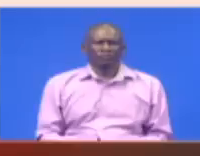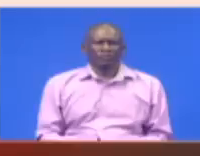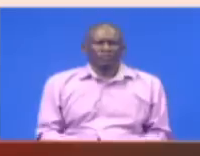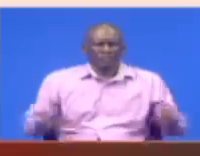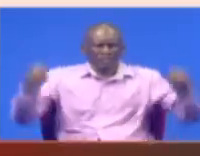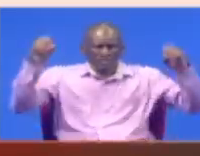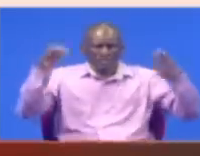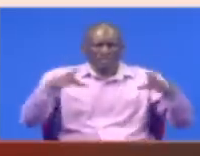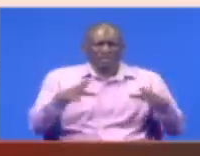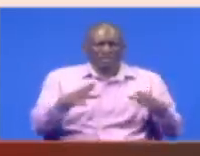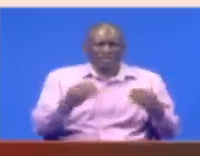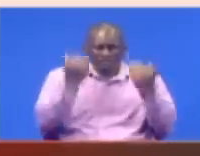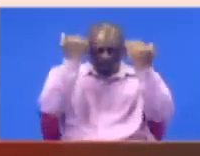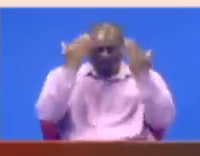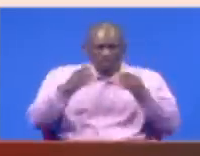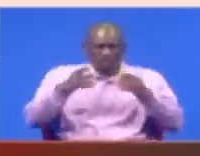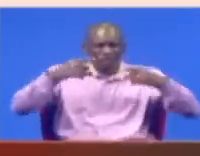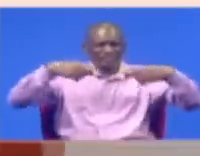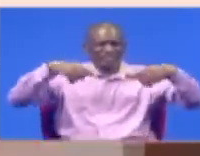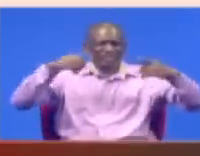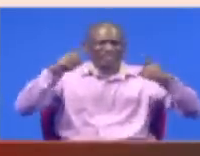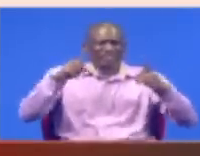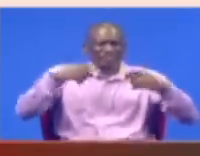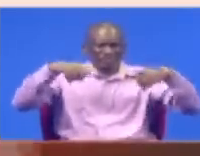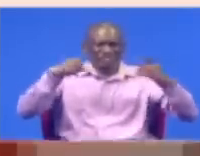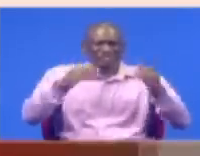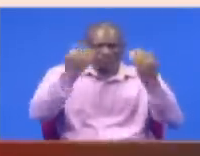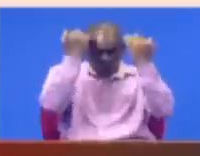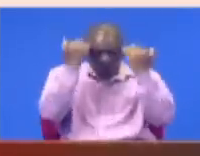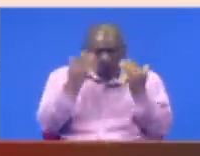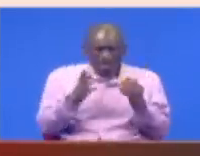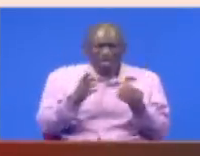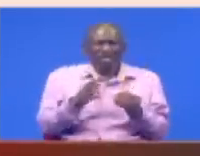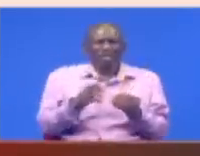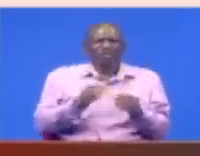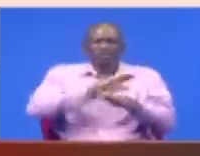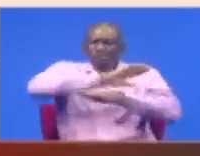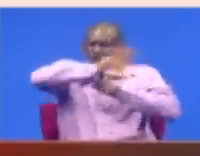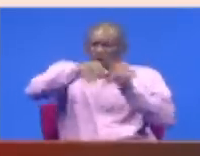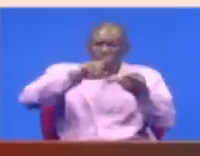Clearly, Senior Counsel, you are a successful lawyer, Senior Counsel by all